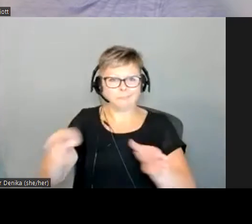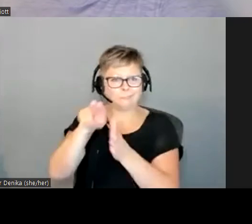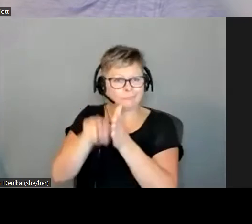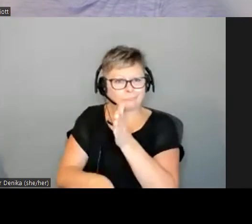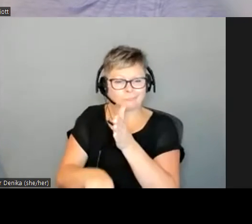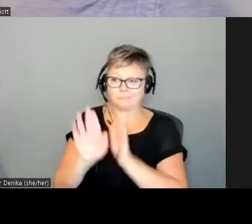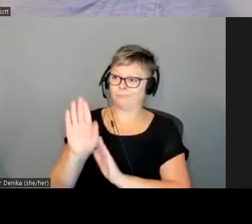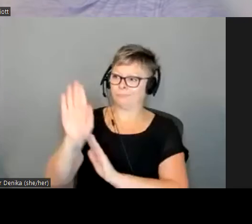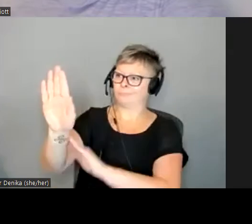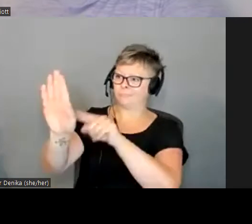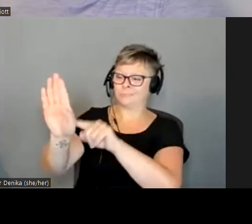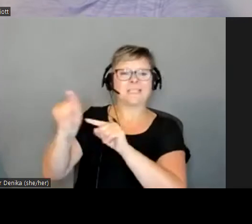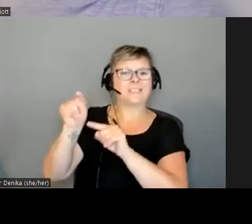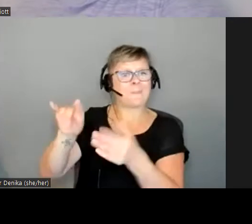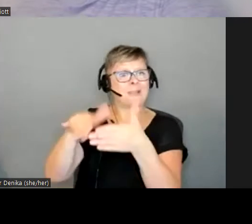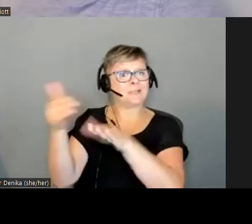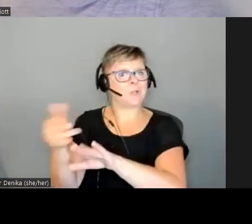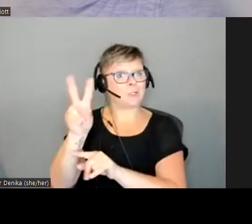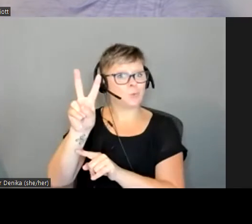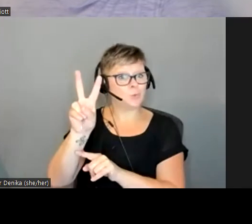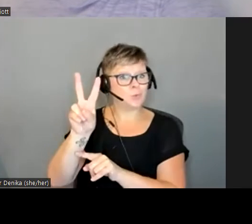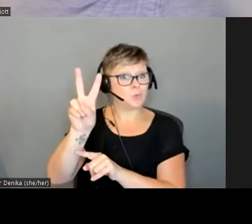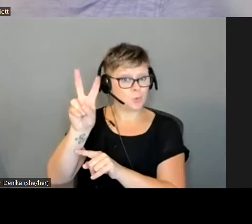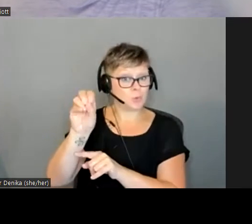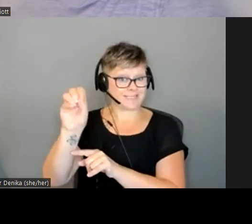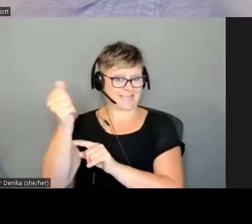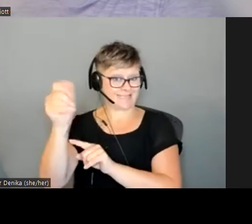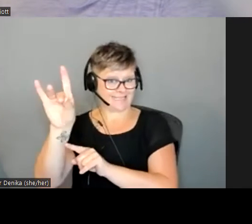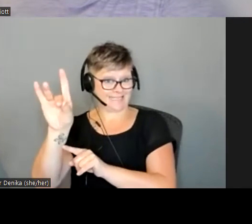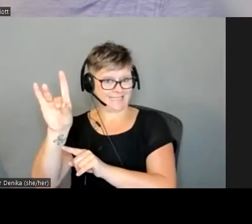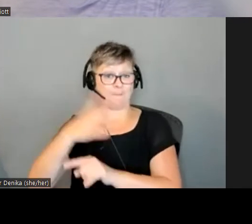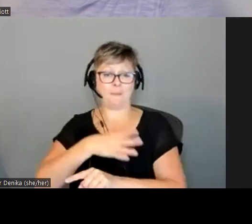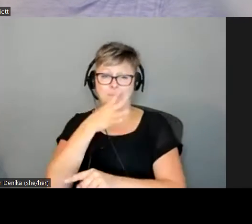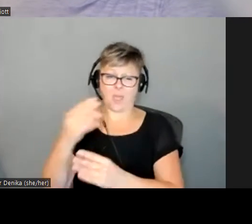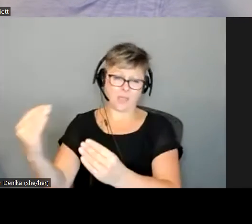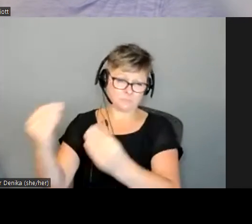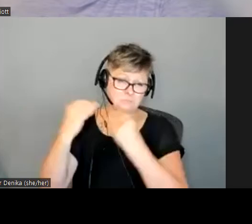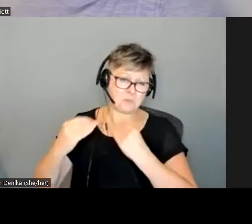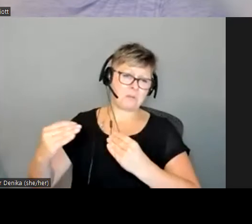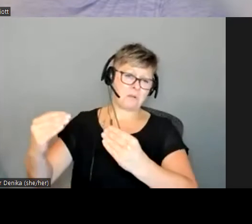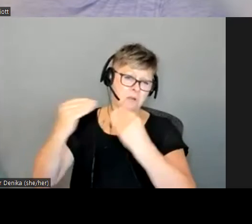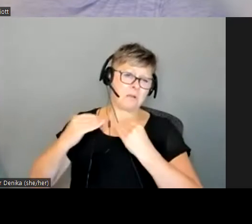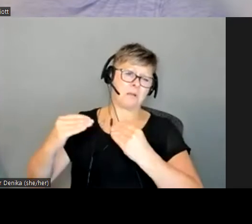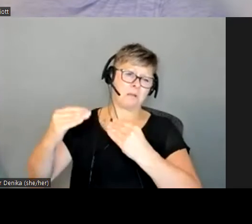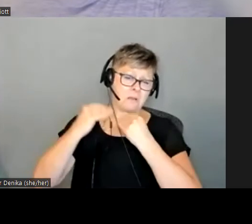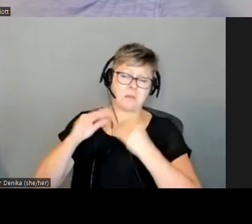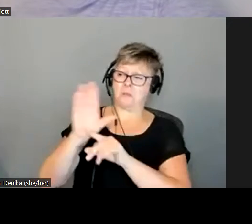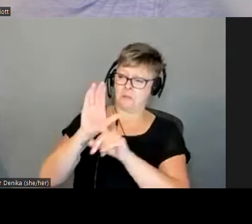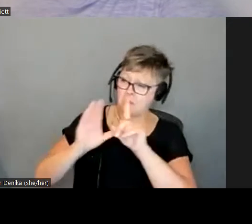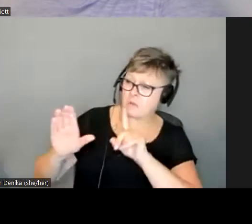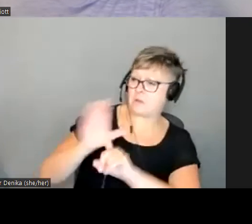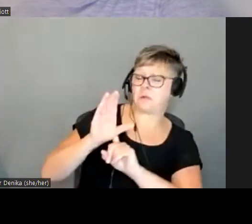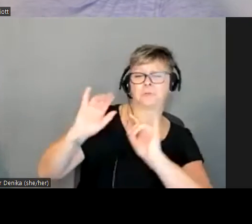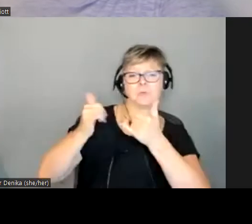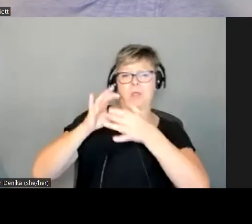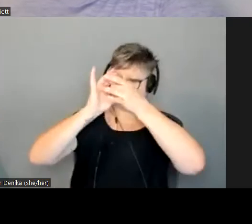in 2018, and my mother had taught me so much about our culture and how to connect,